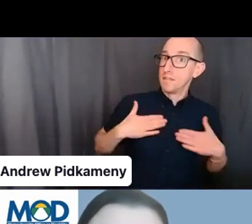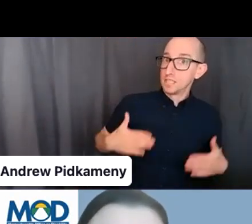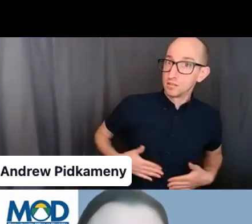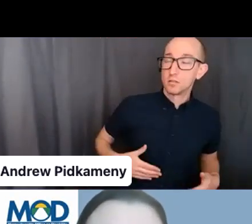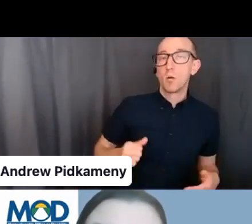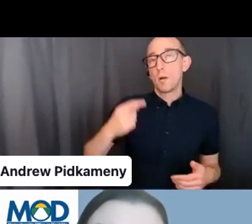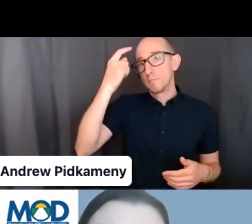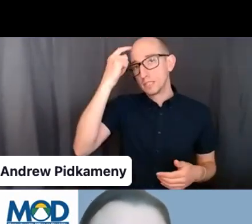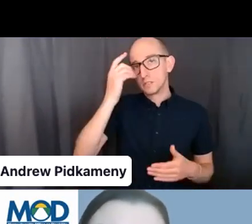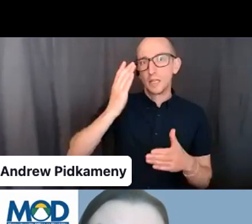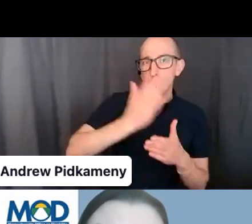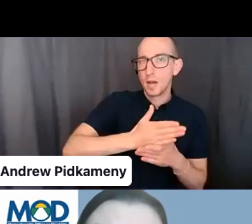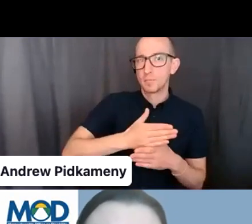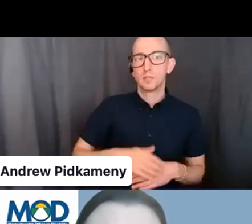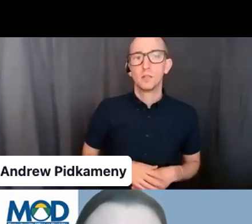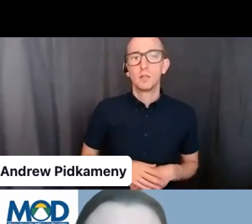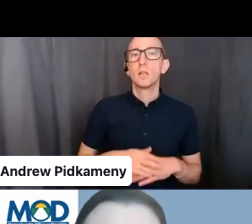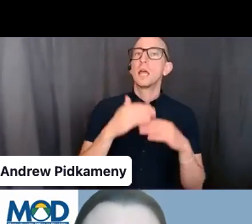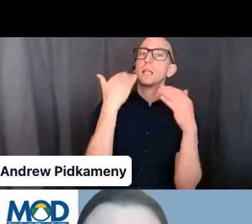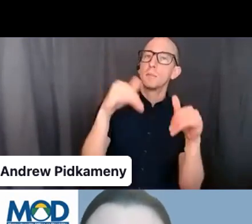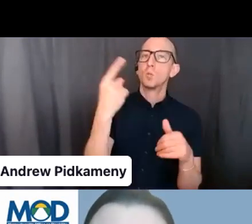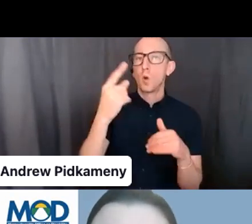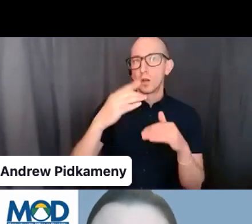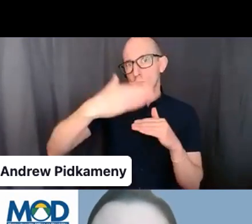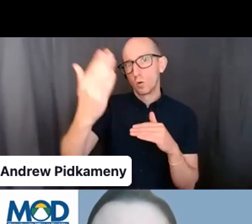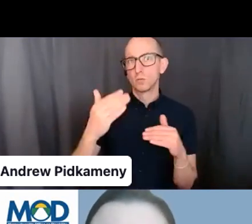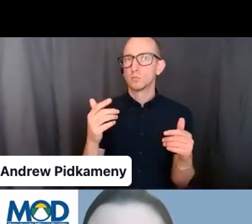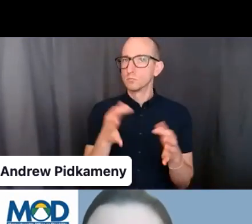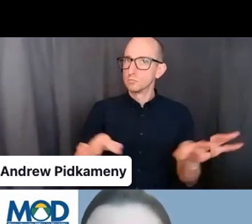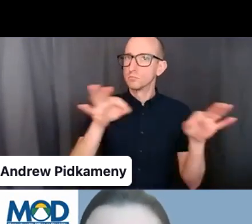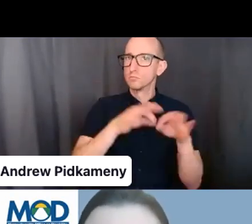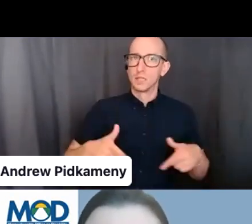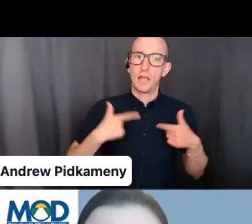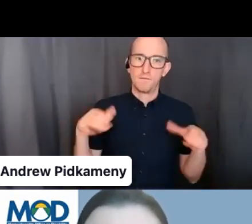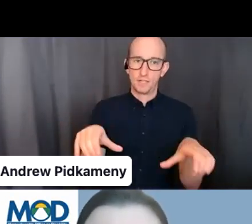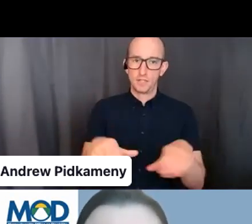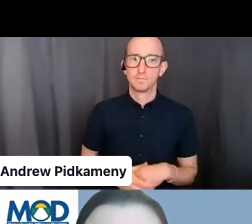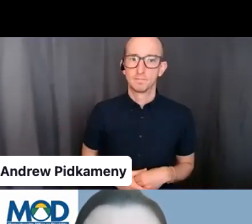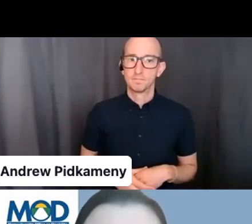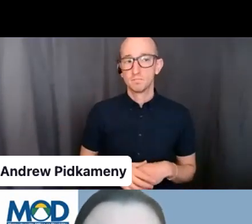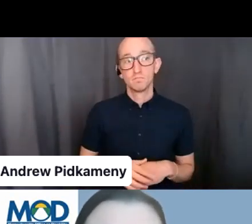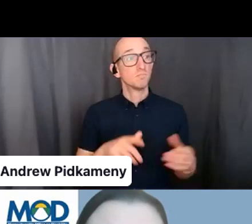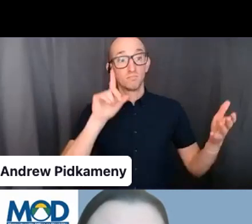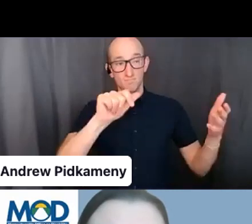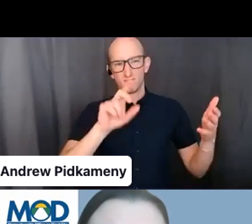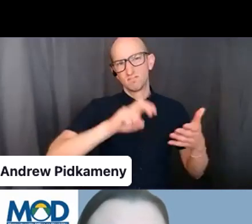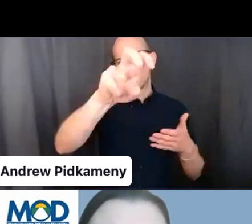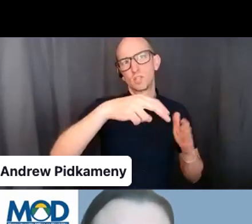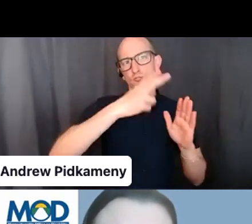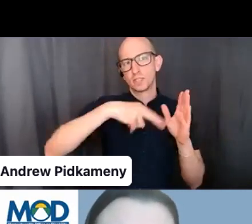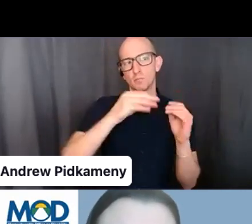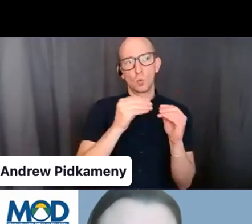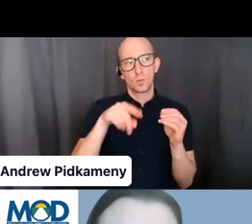substantially limits one or more major life activities. You can read more using the link on the slide, but the important thing